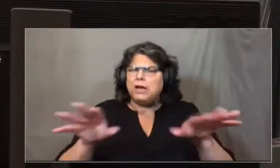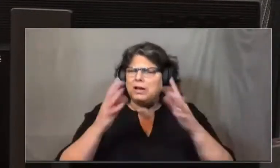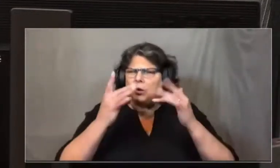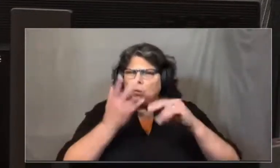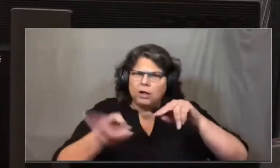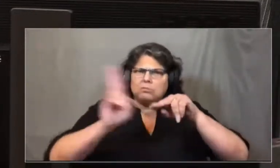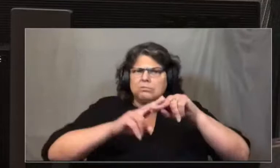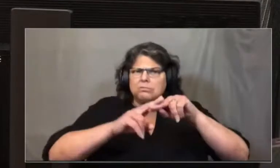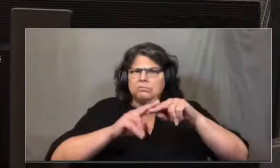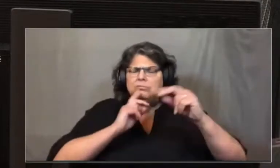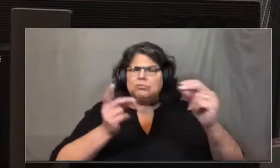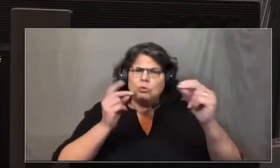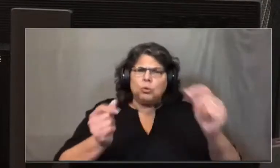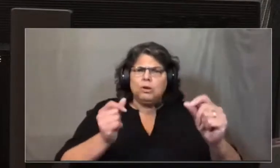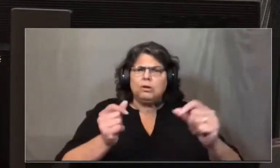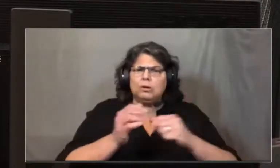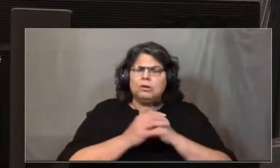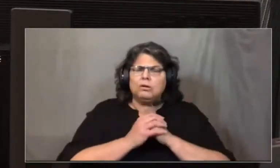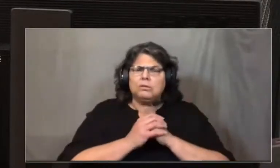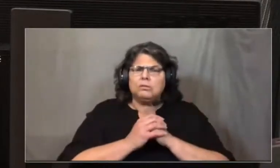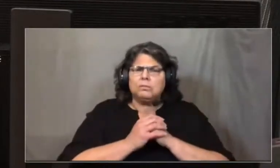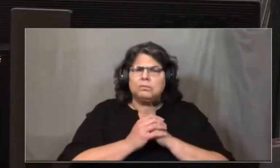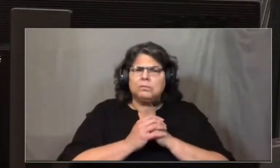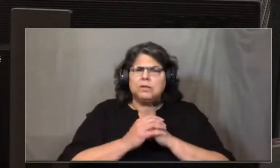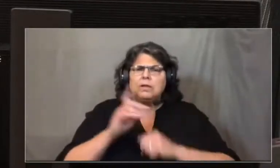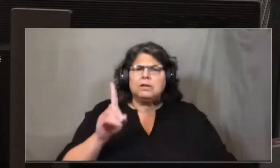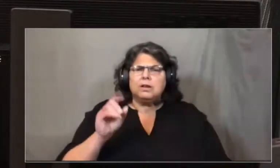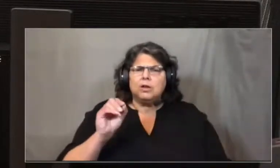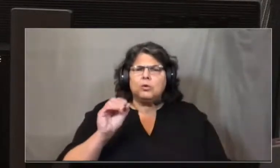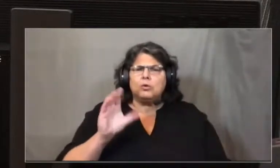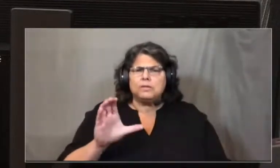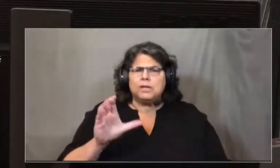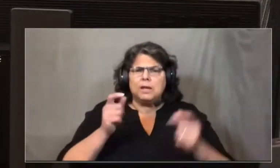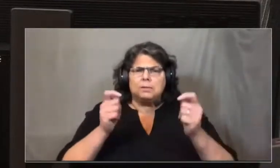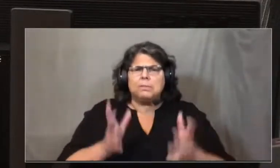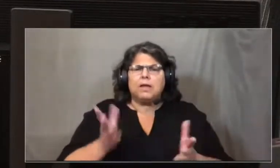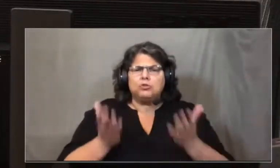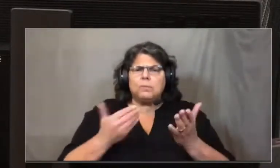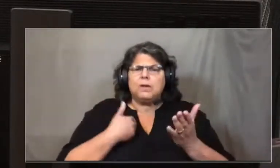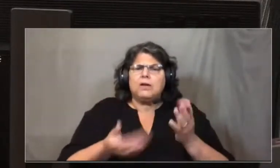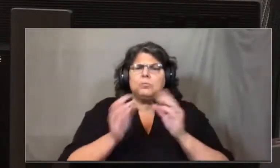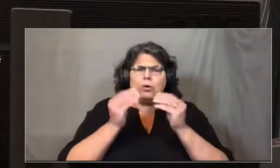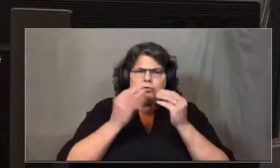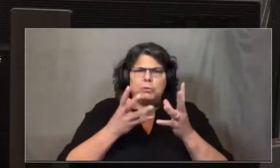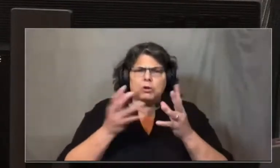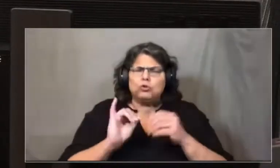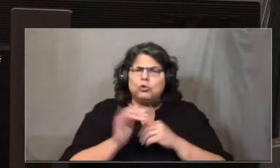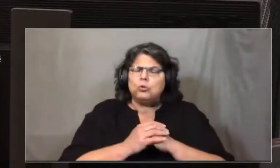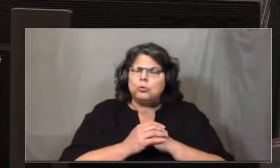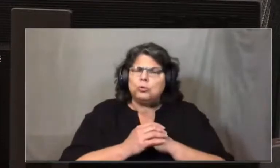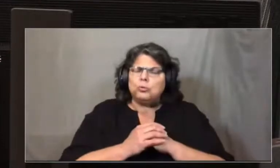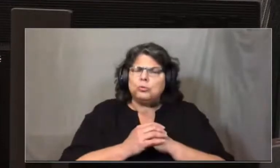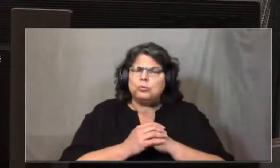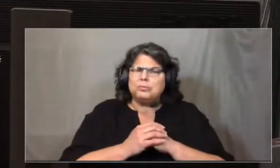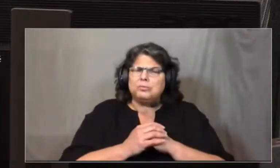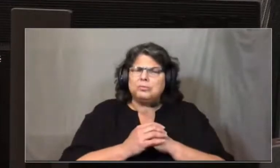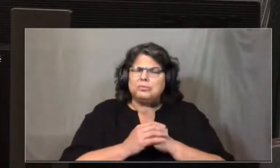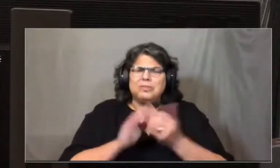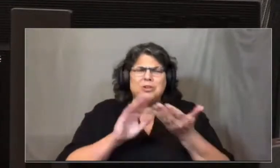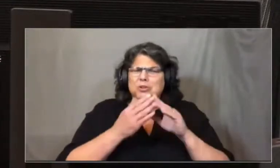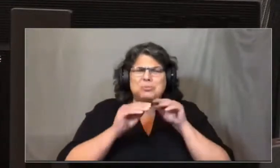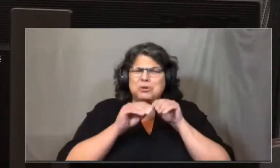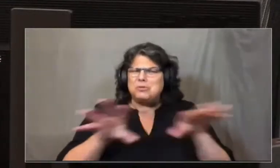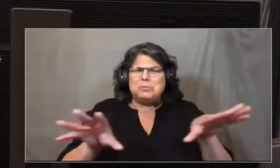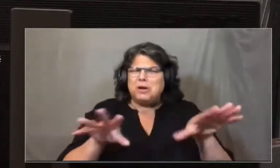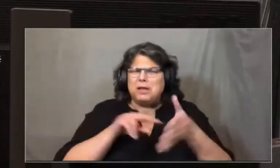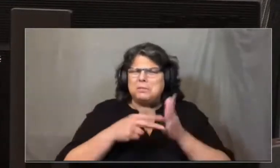And, our DOC manager might also have some additional information on why we're seeing, what does community spread mean and why are we